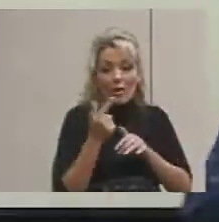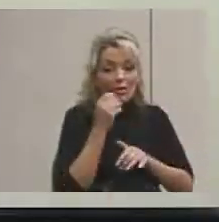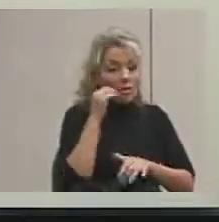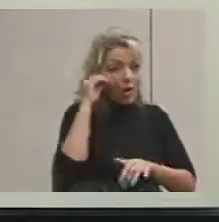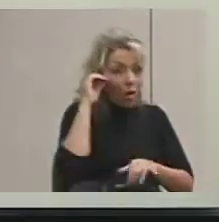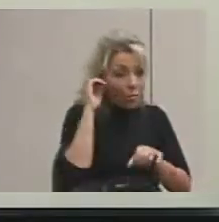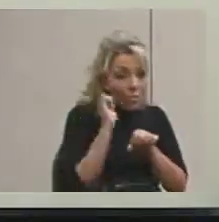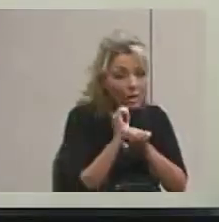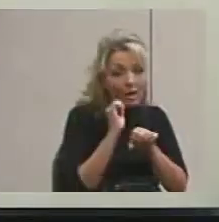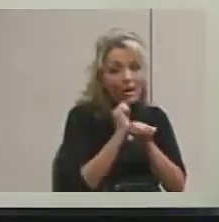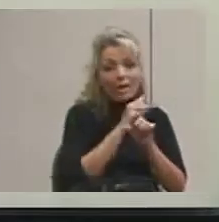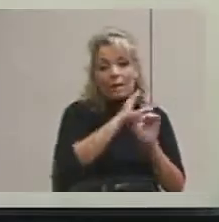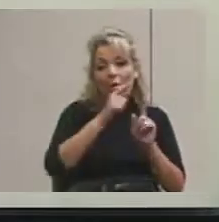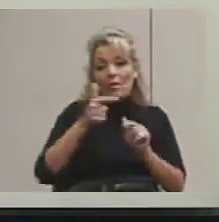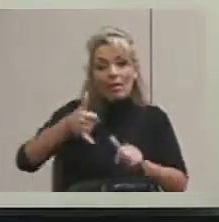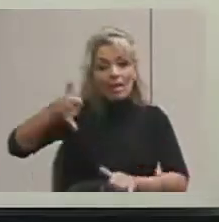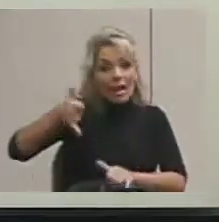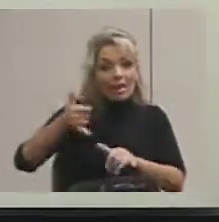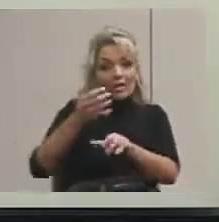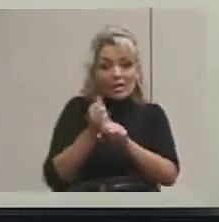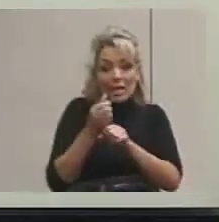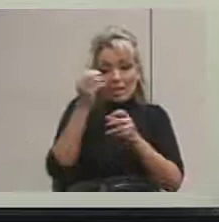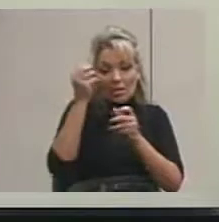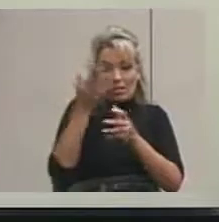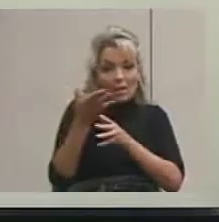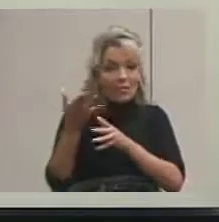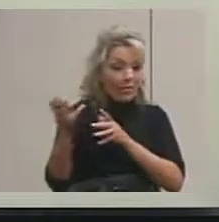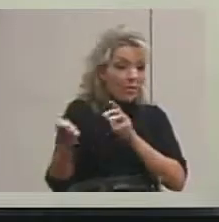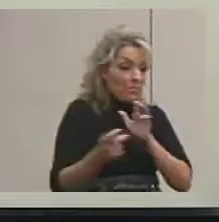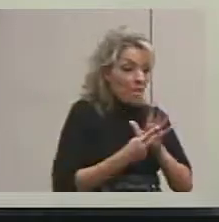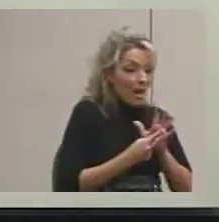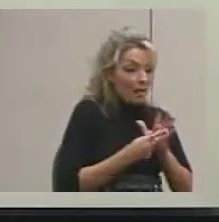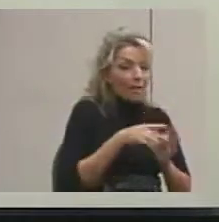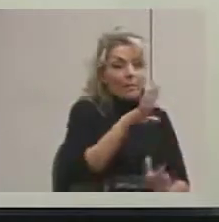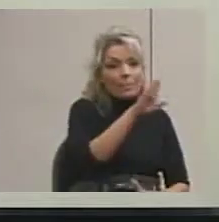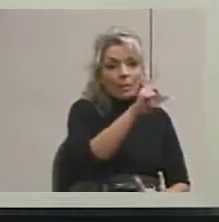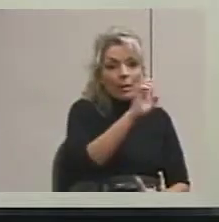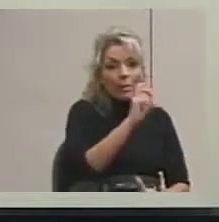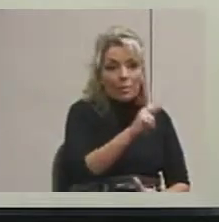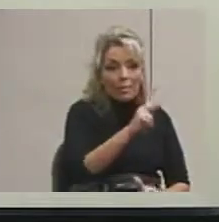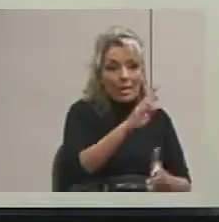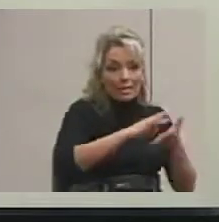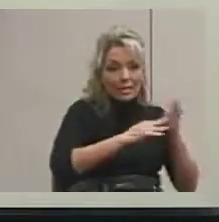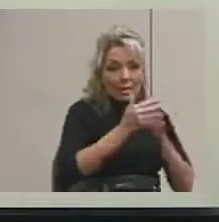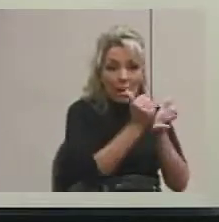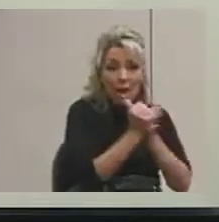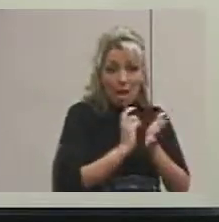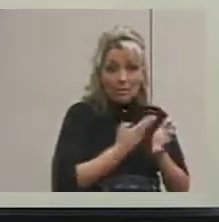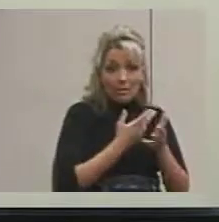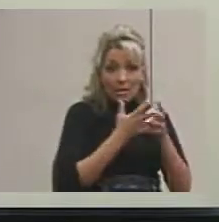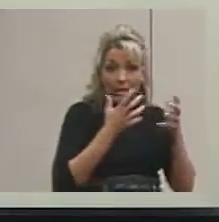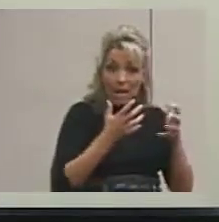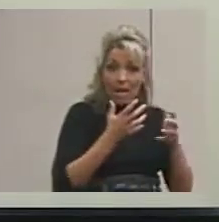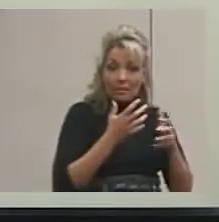locker, get it back. What's for math tonight? And because of the block schedule, it helps a little bit because they can do A and B, so 4 and 4.